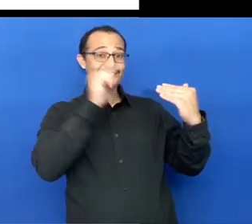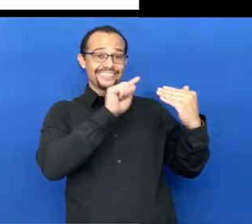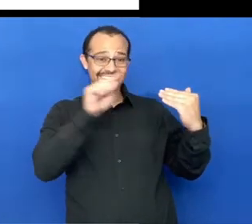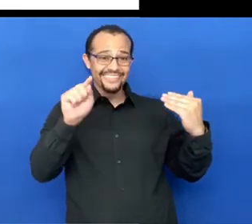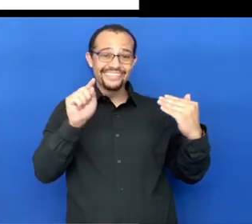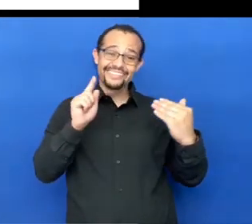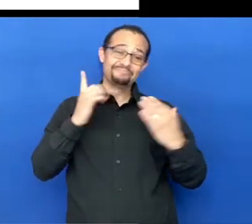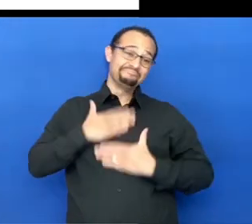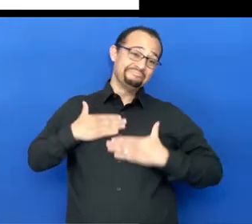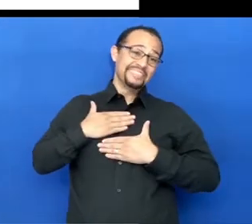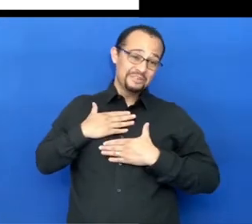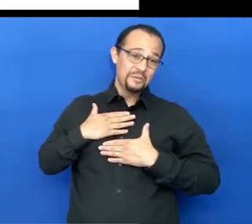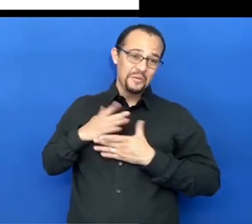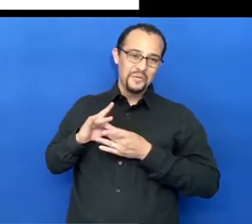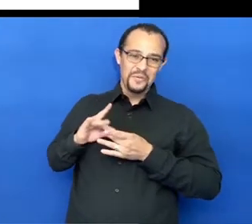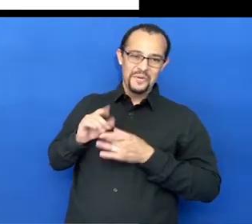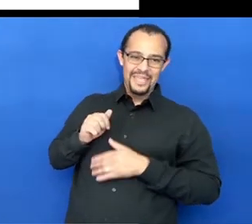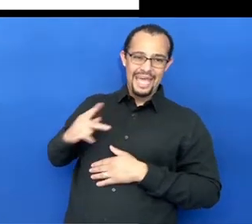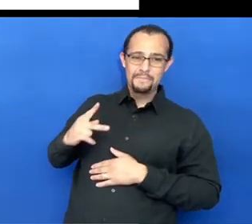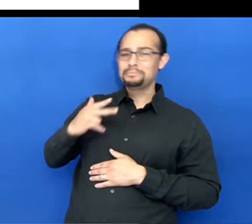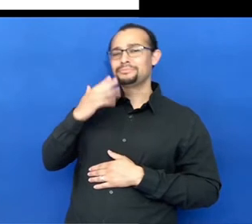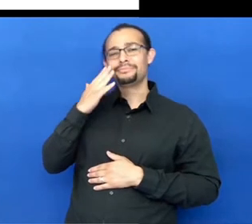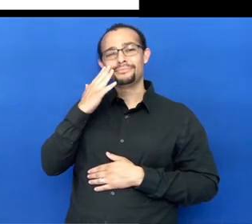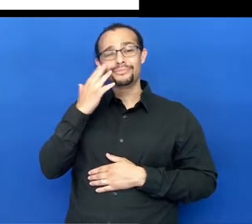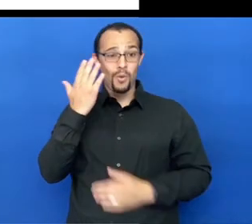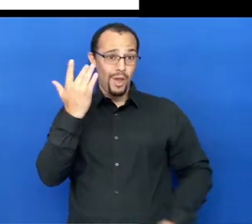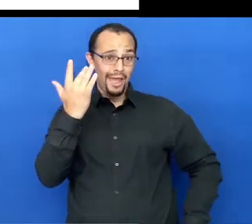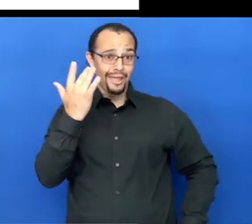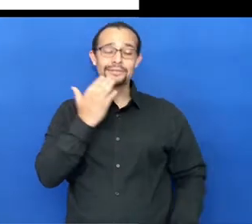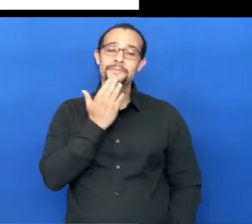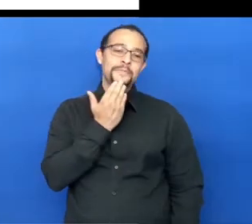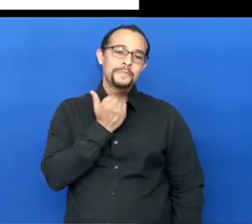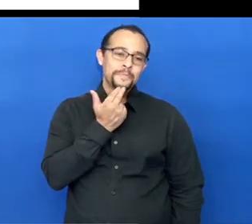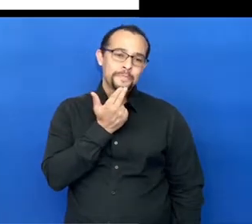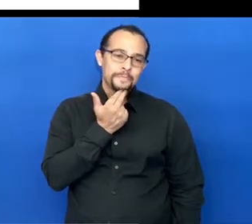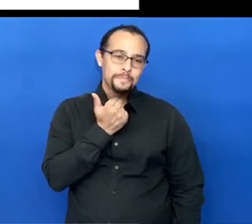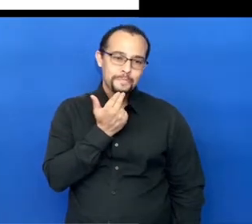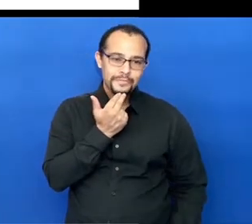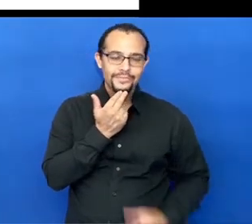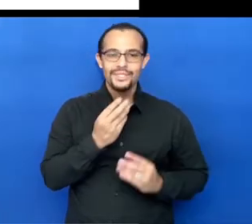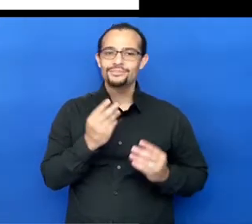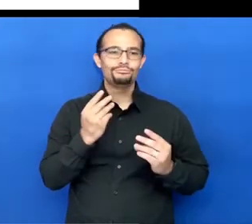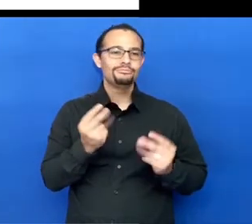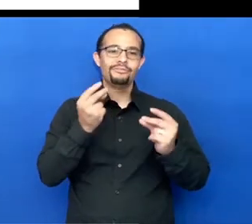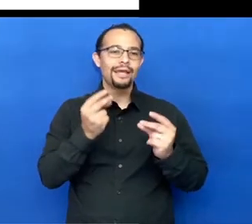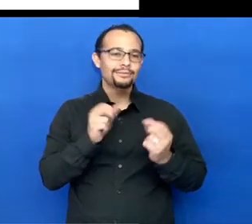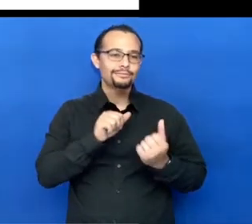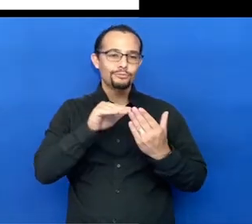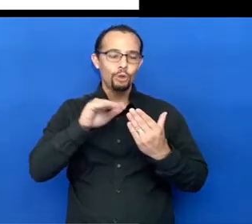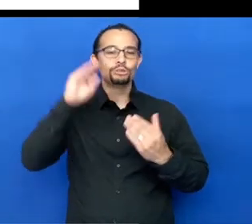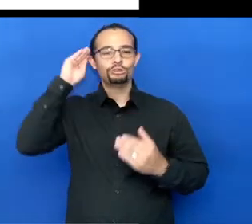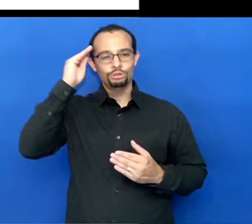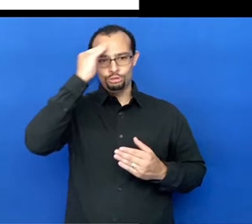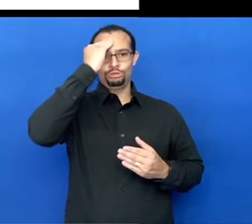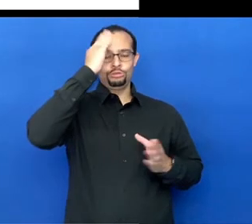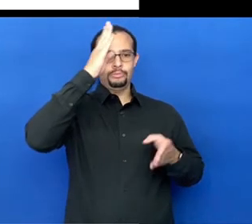do know that even some of our adults that have been logged into the training also enjoy this because it's just simply cute and a